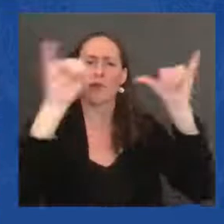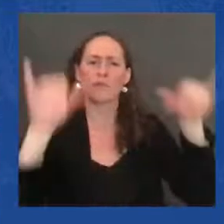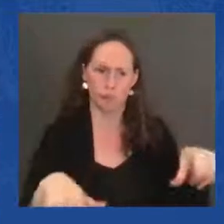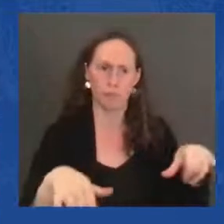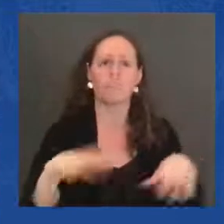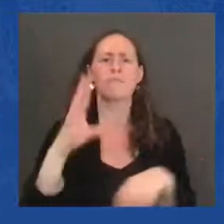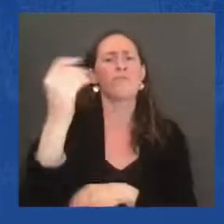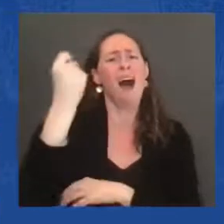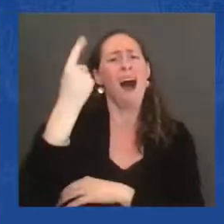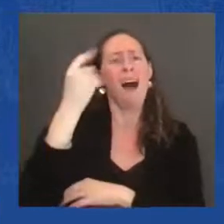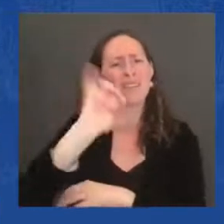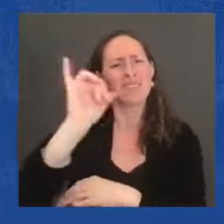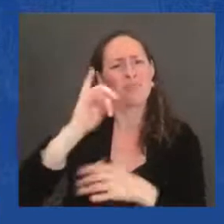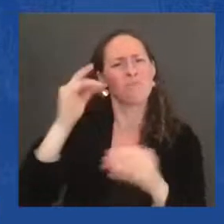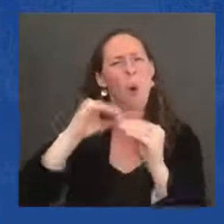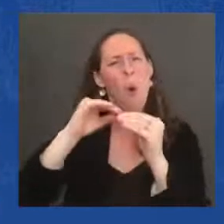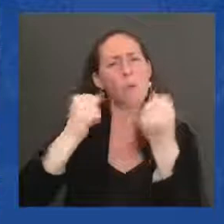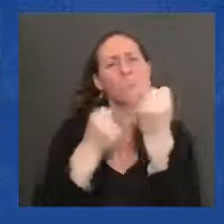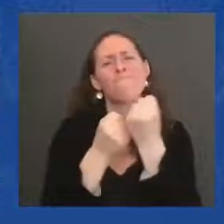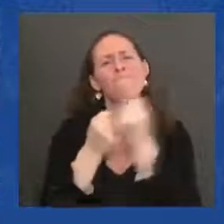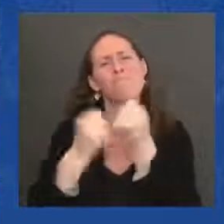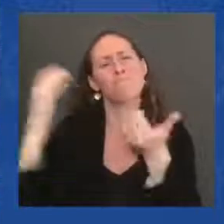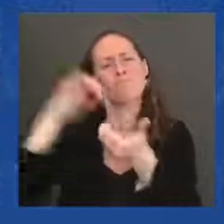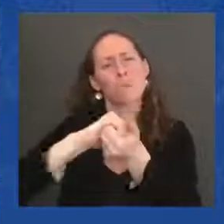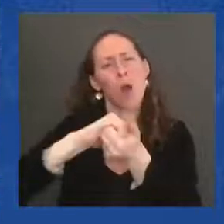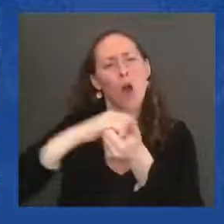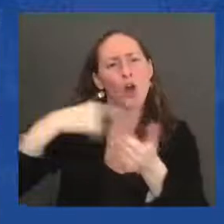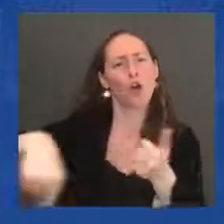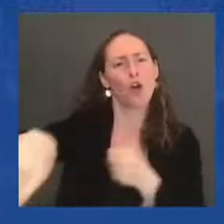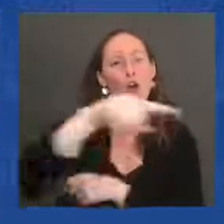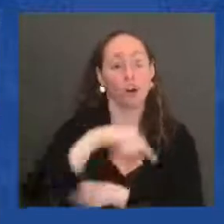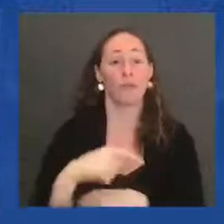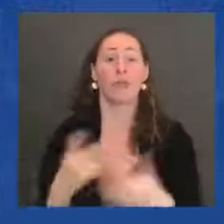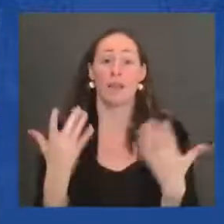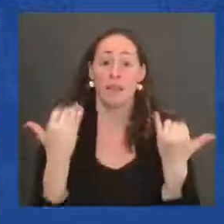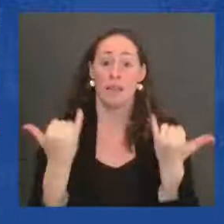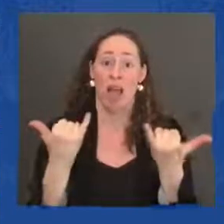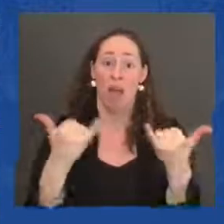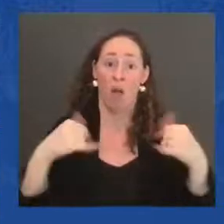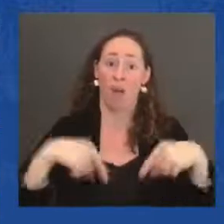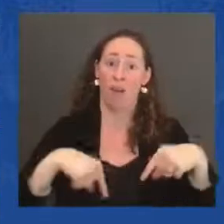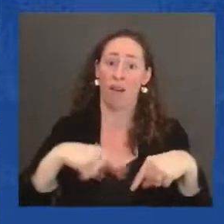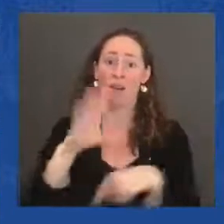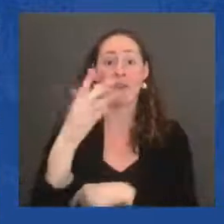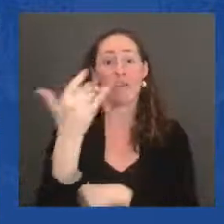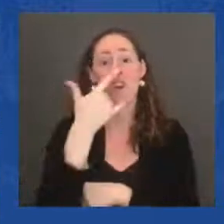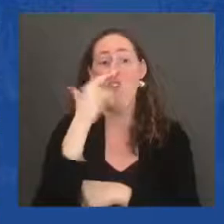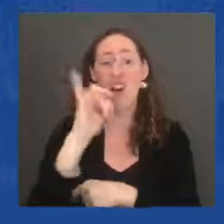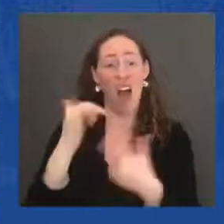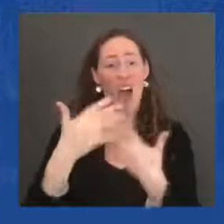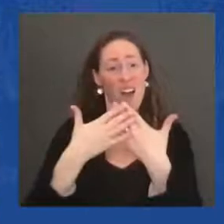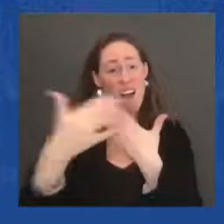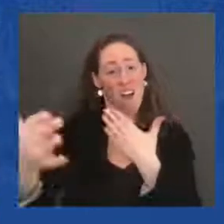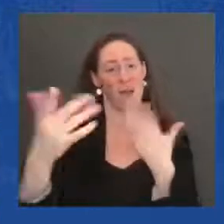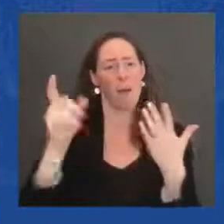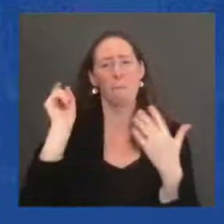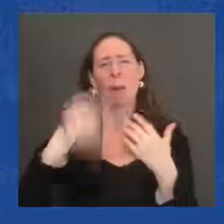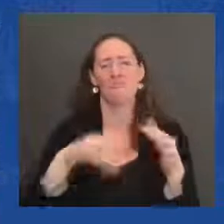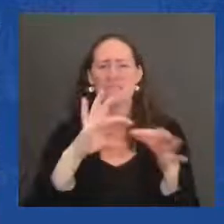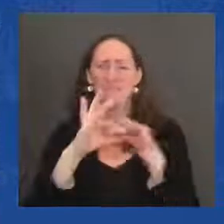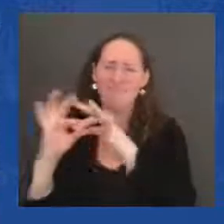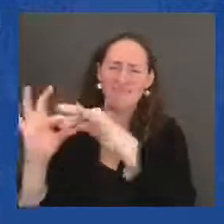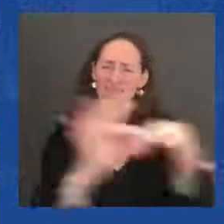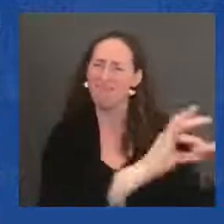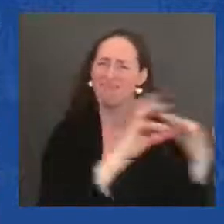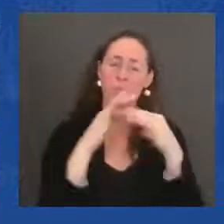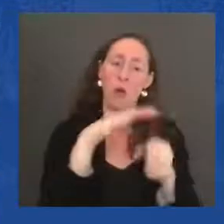entire national wildland fire response apparatus from local, rural fire departments, rangeland fire protection associations, professional